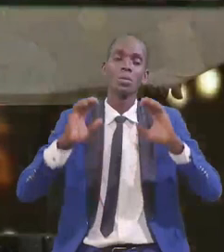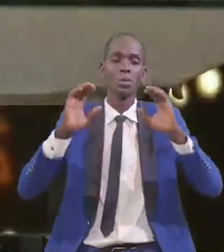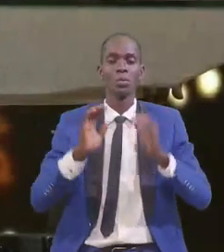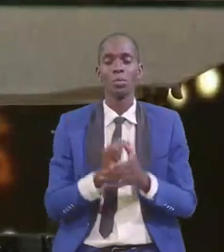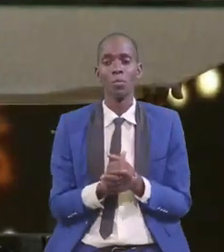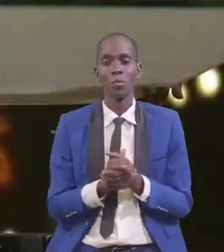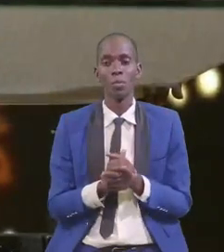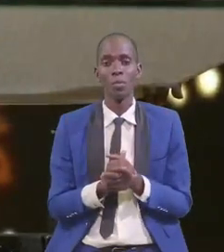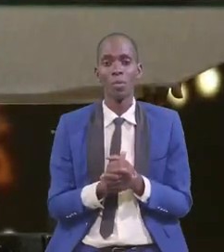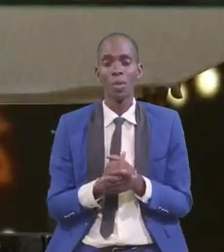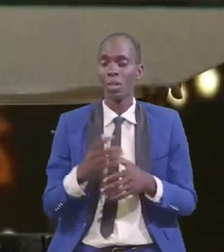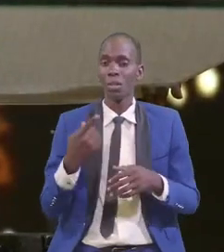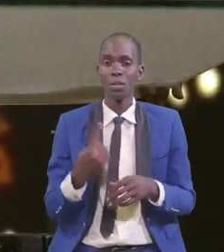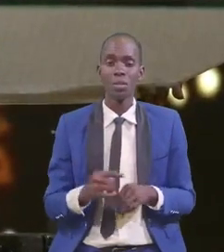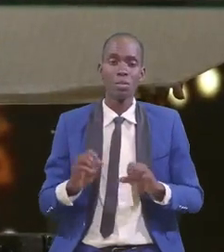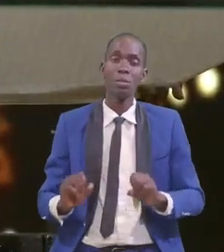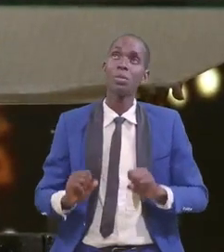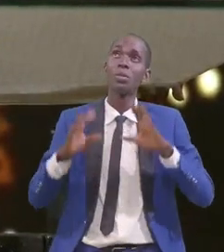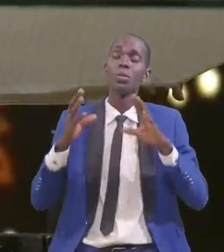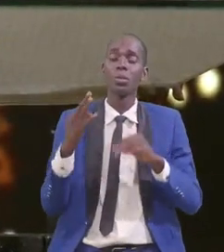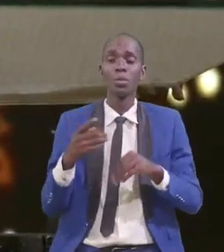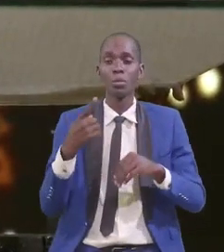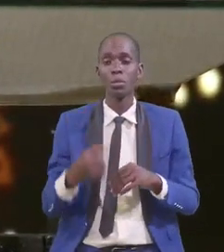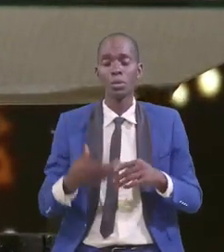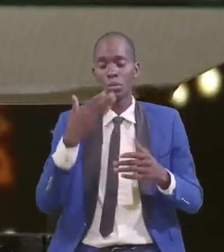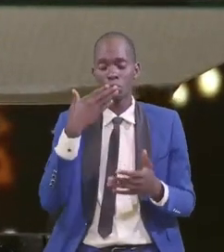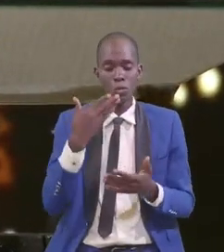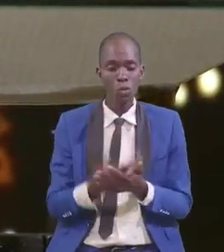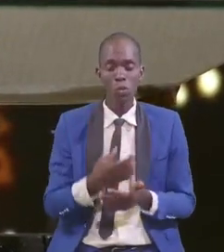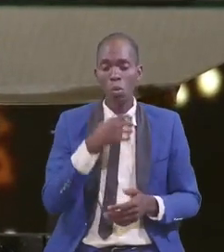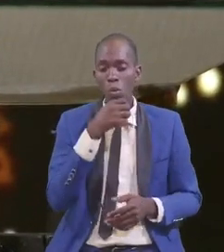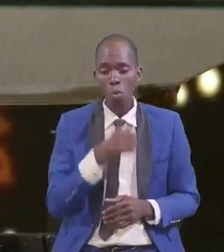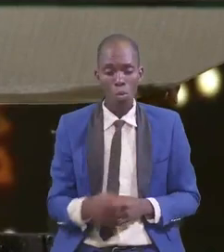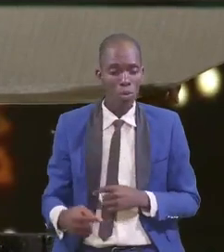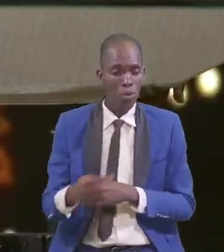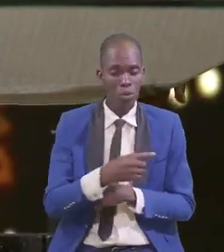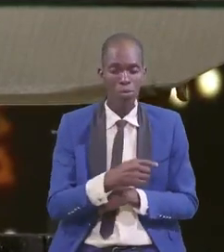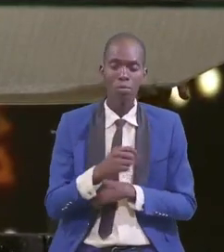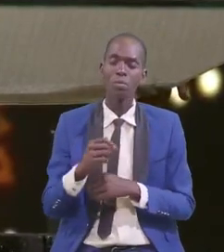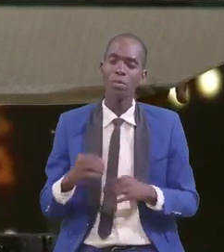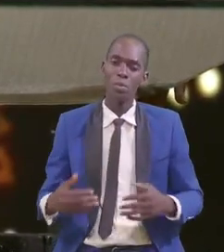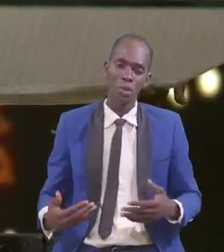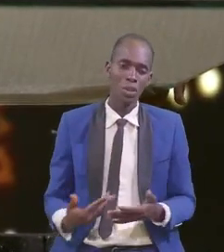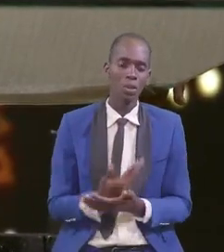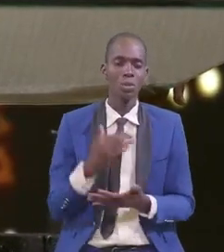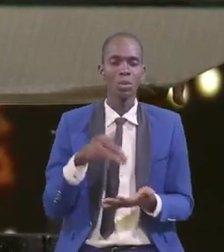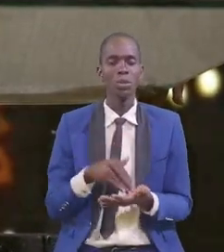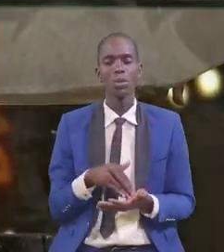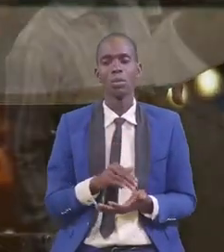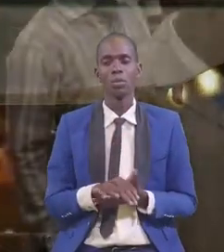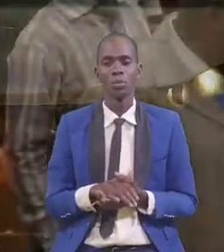The consecration of the good old days. Renew the consecration.